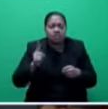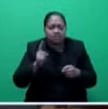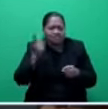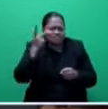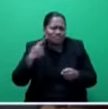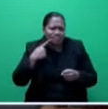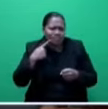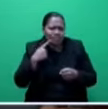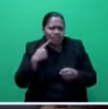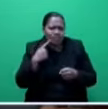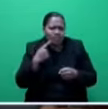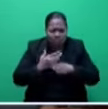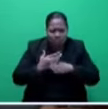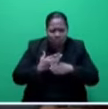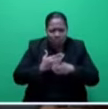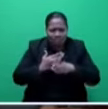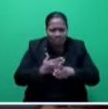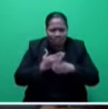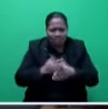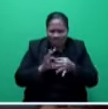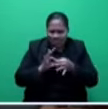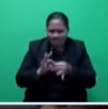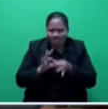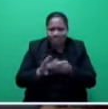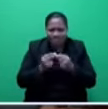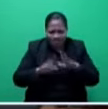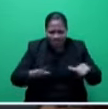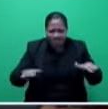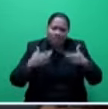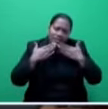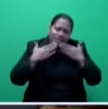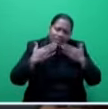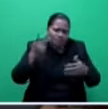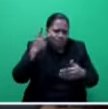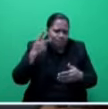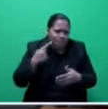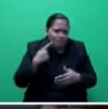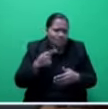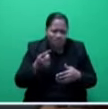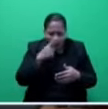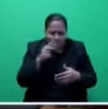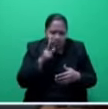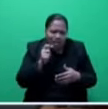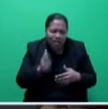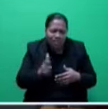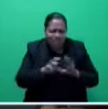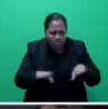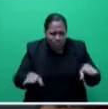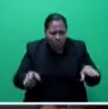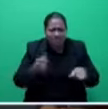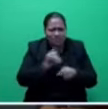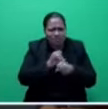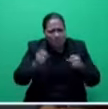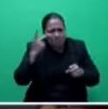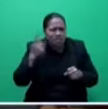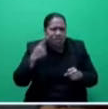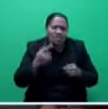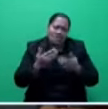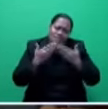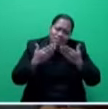like to thank all our parents and guardians and grandparents for keeping their children engaged and safe. Mr. Speaker, said the